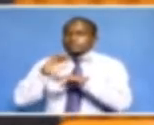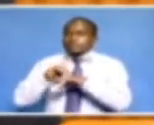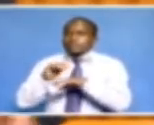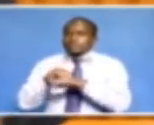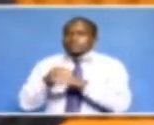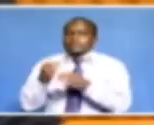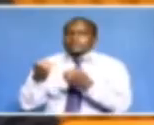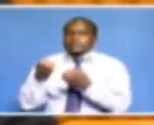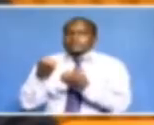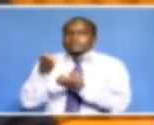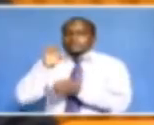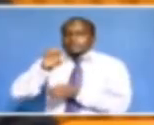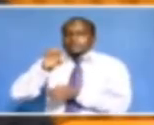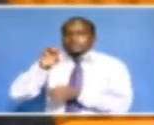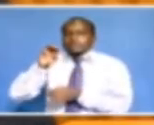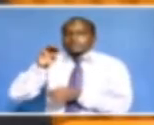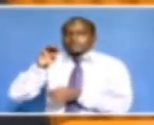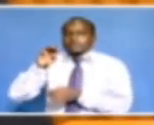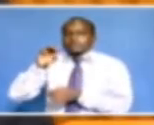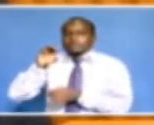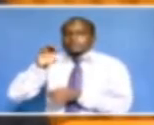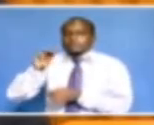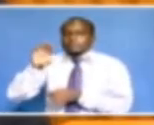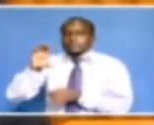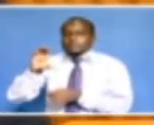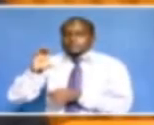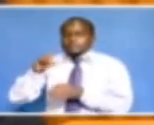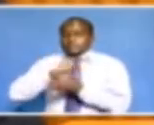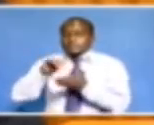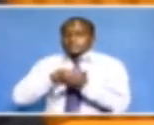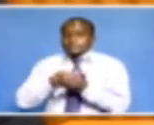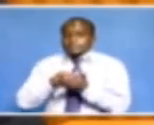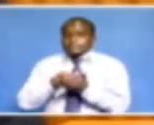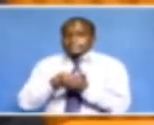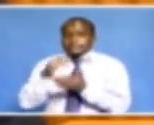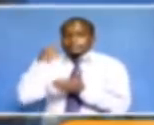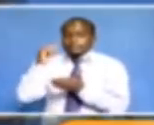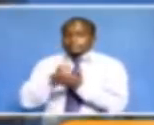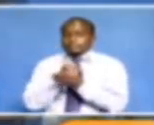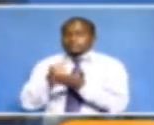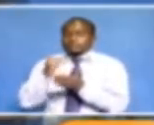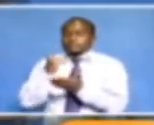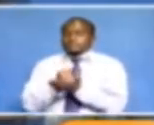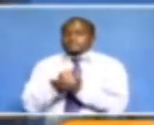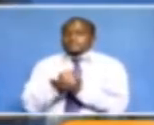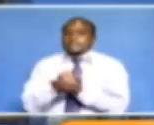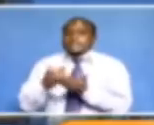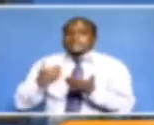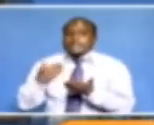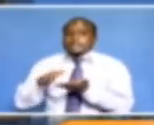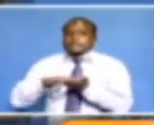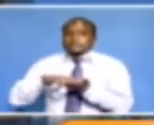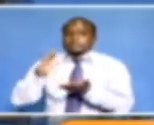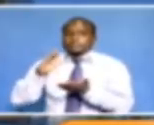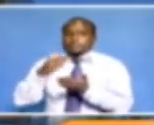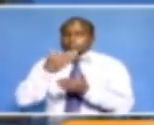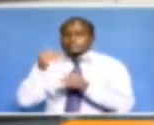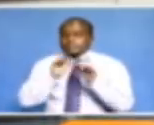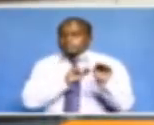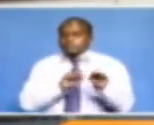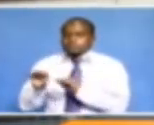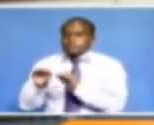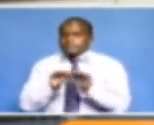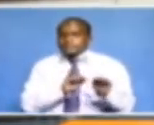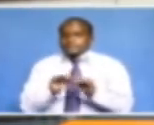e-commerce EMS center, which will be kind of an e-commerce hub for the post office. It's got more better movement